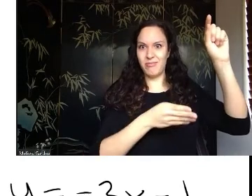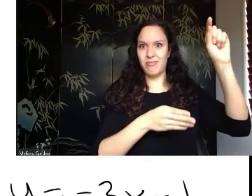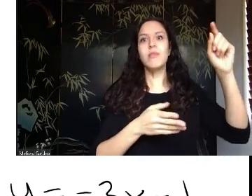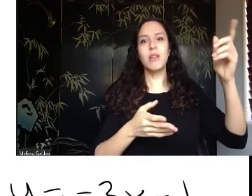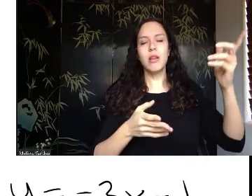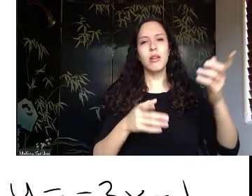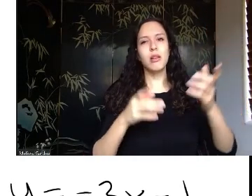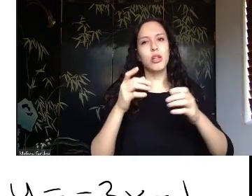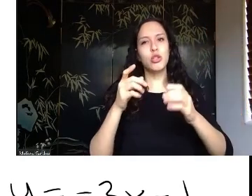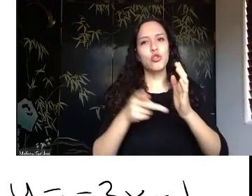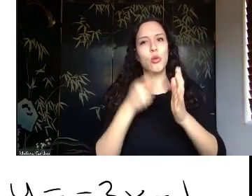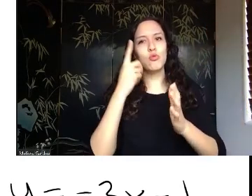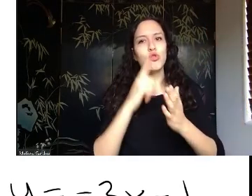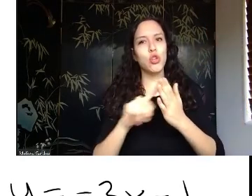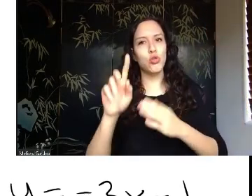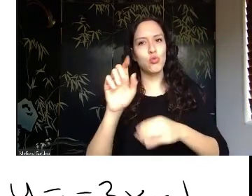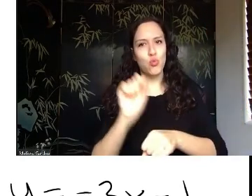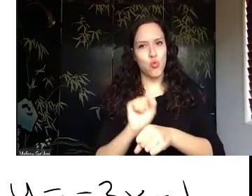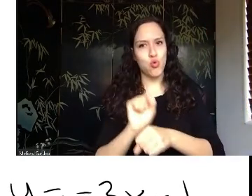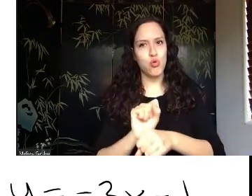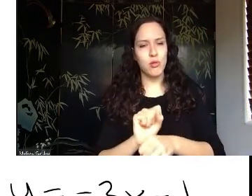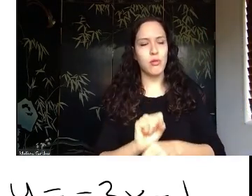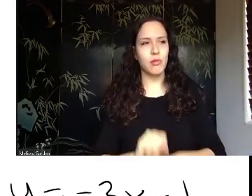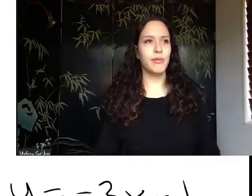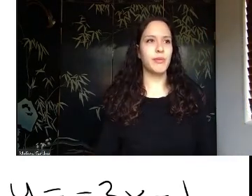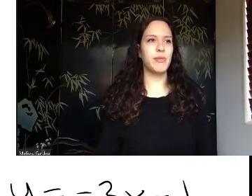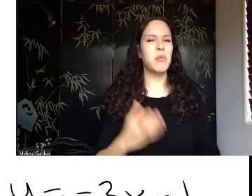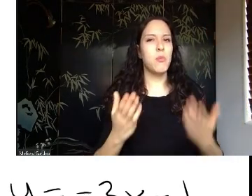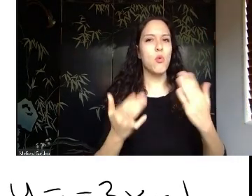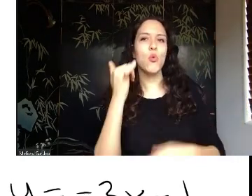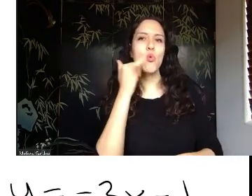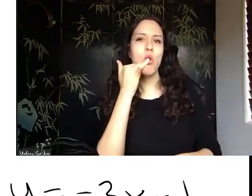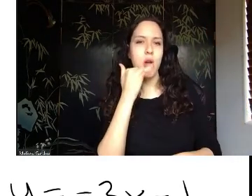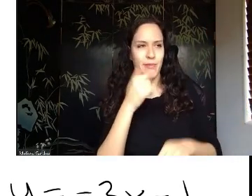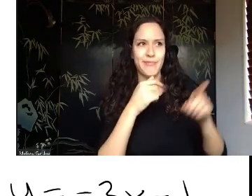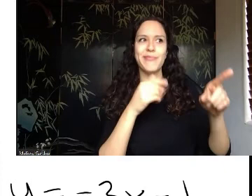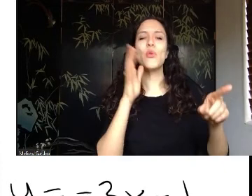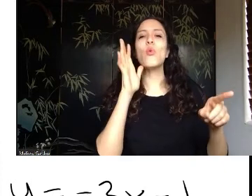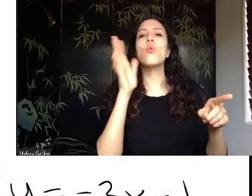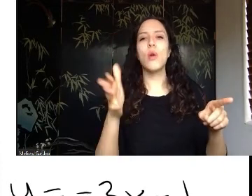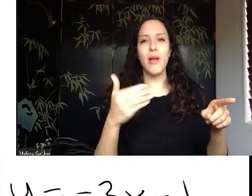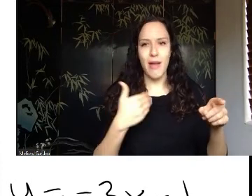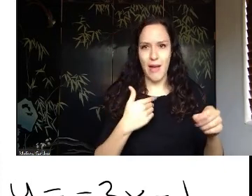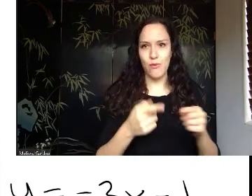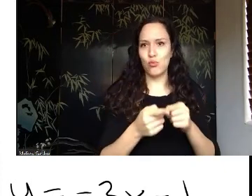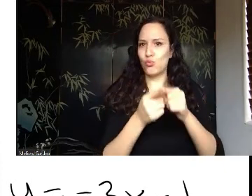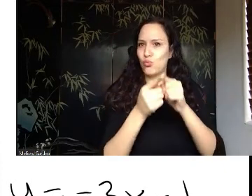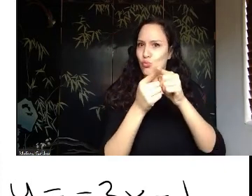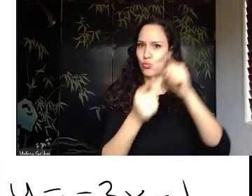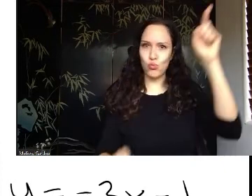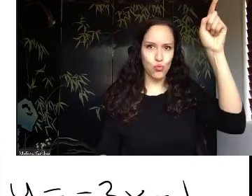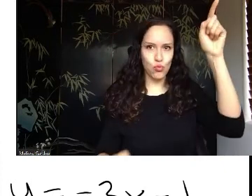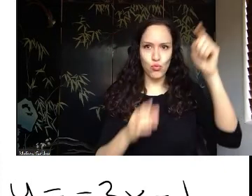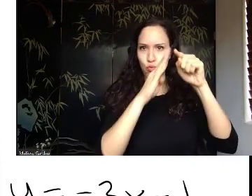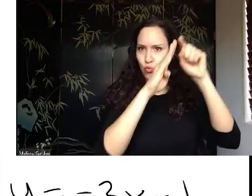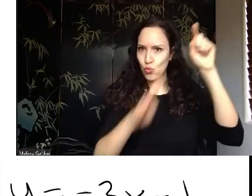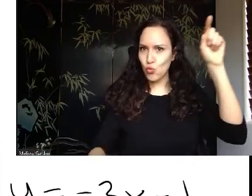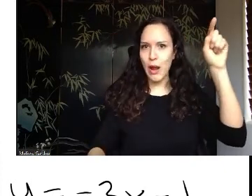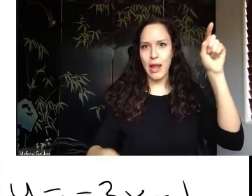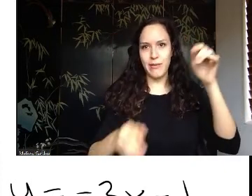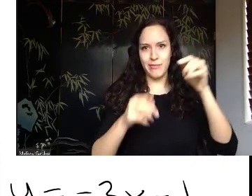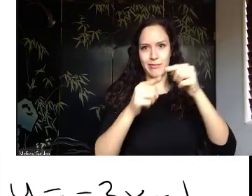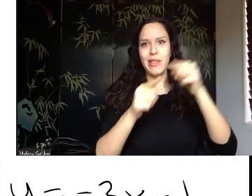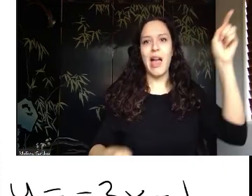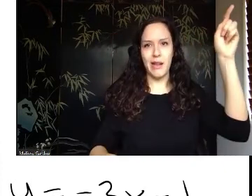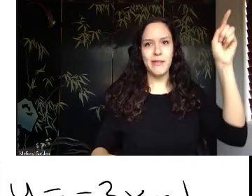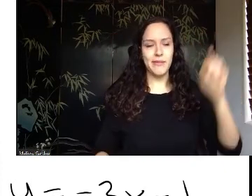see if you got it wrong. Okay, because it will make a straight line. All you need is 2 points to make a line, but as